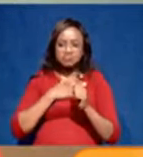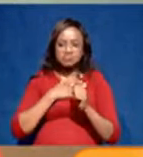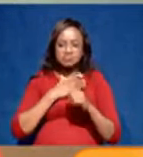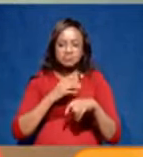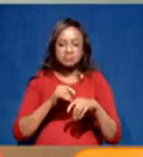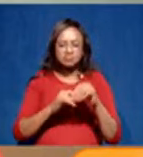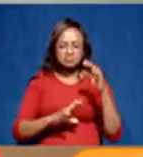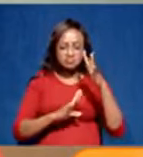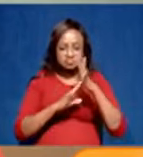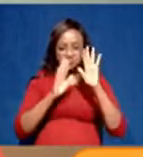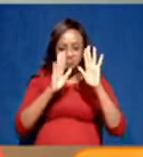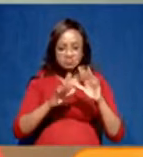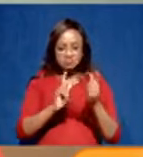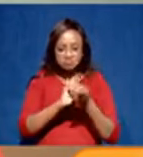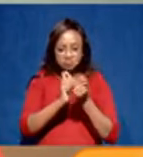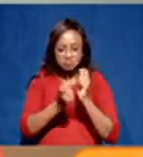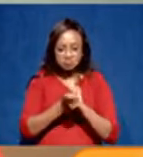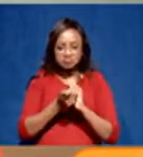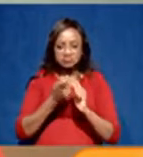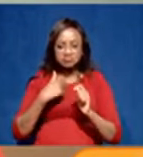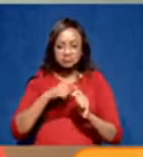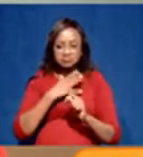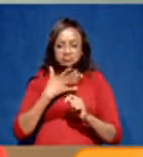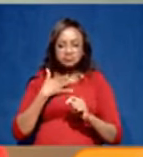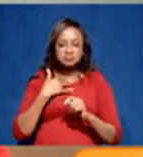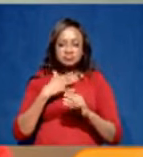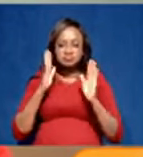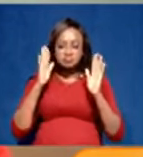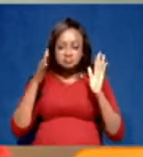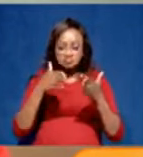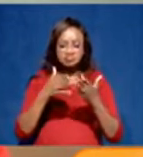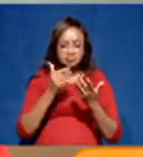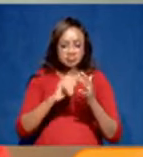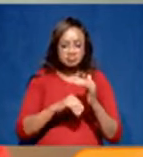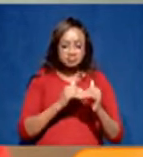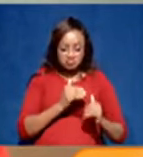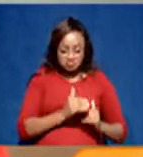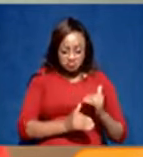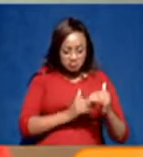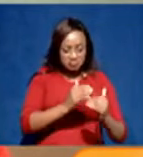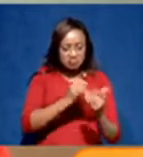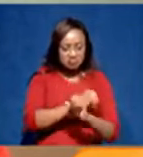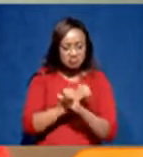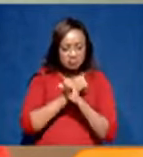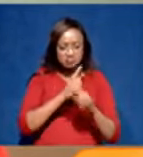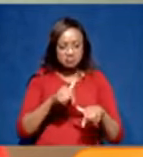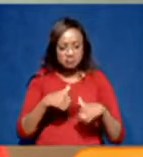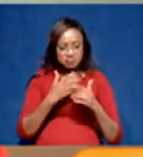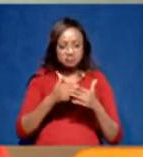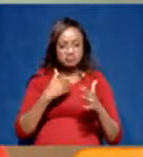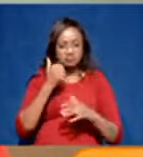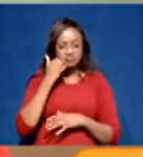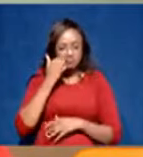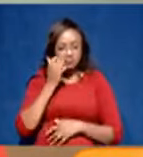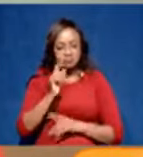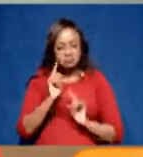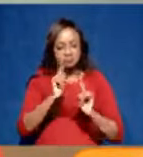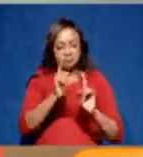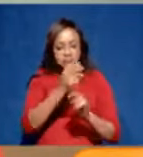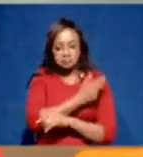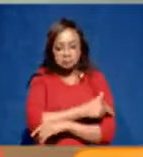is that we are moving from focusing on curative to preventive and promotive. That as a country, we have